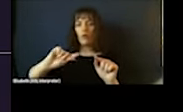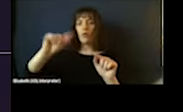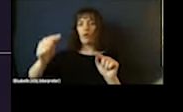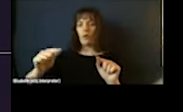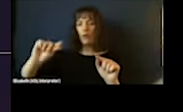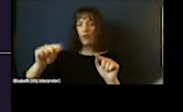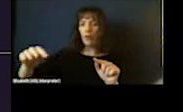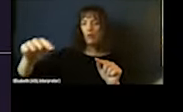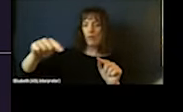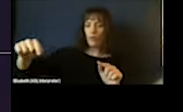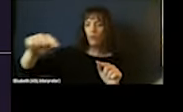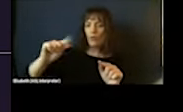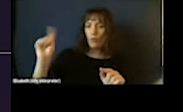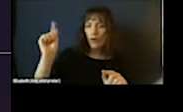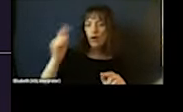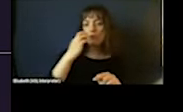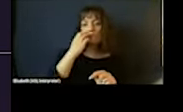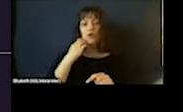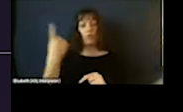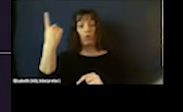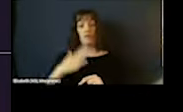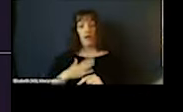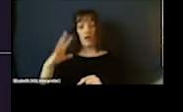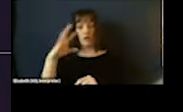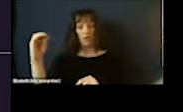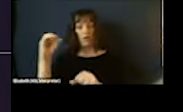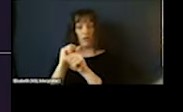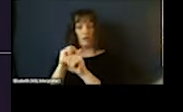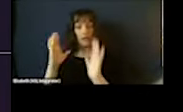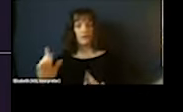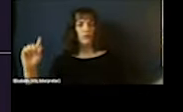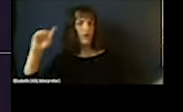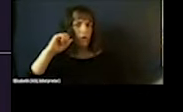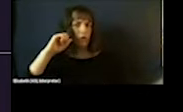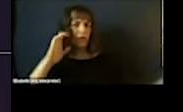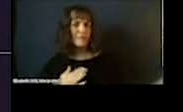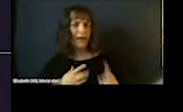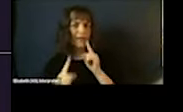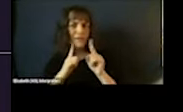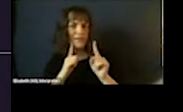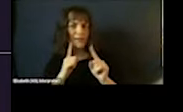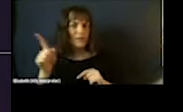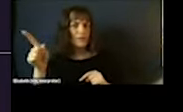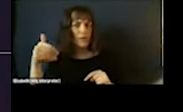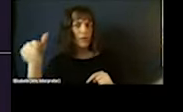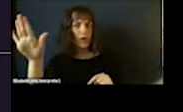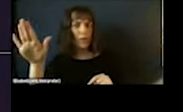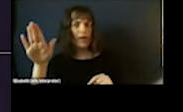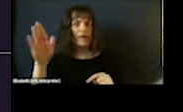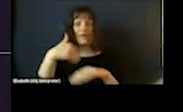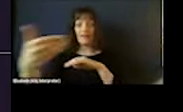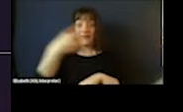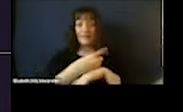of my colleagues actually overheard my conversation, and he went away, and within a day he came back to me, knocked on my door and said, "Hey Nick, I've got a surprise